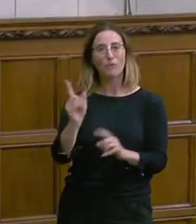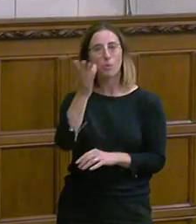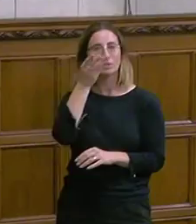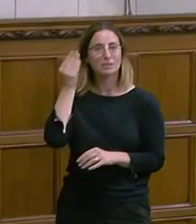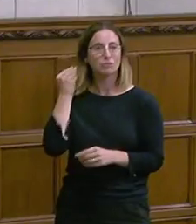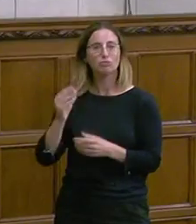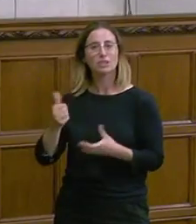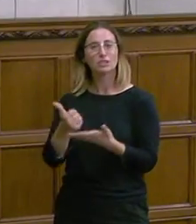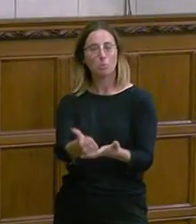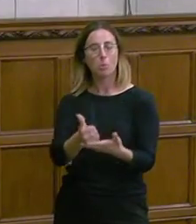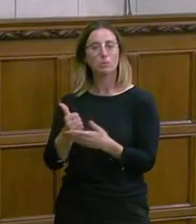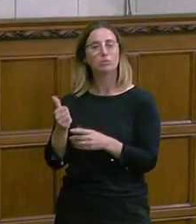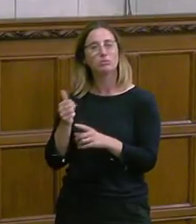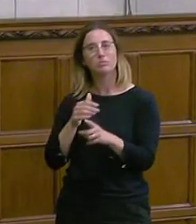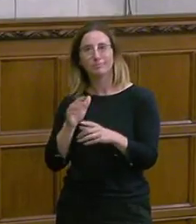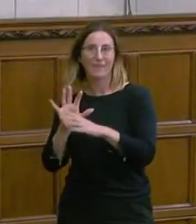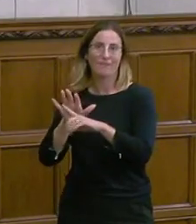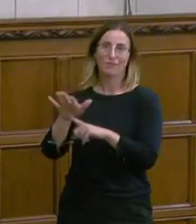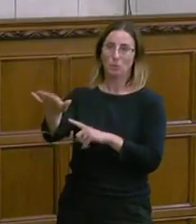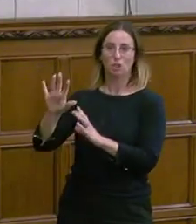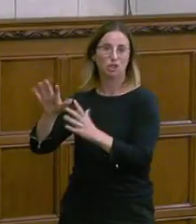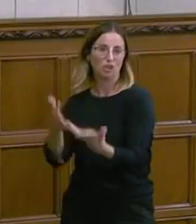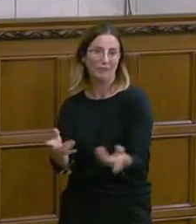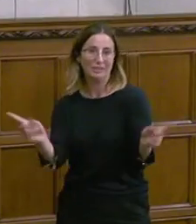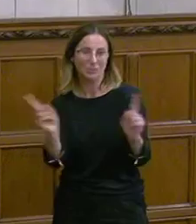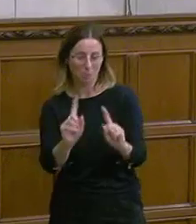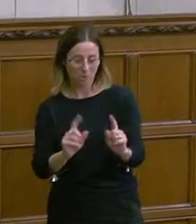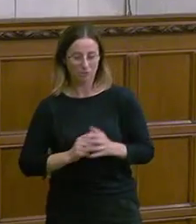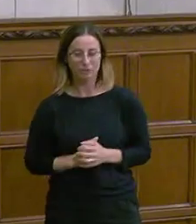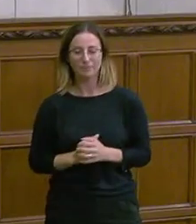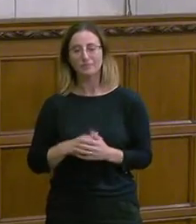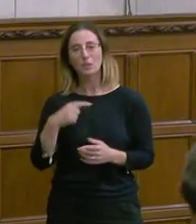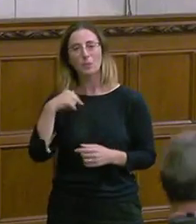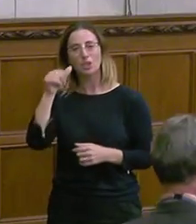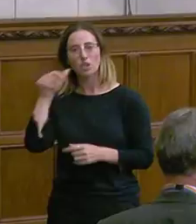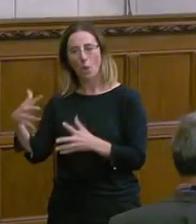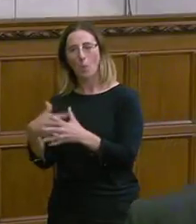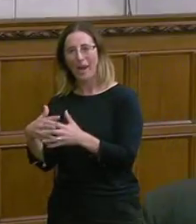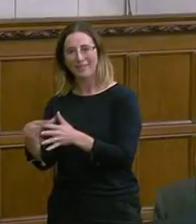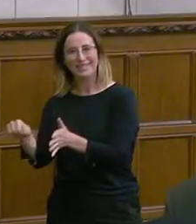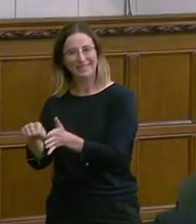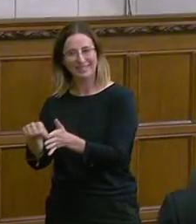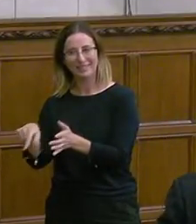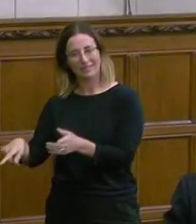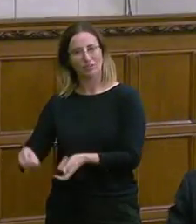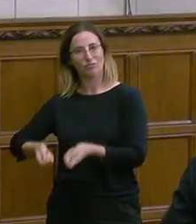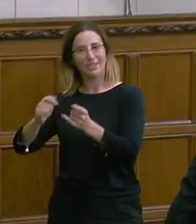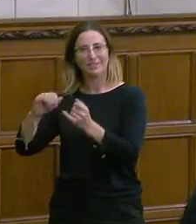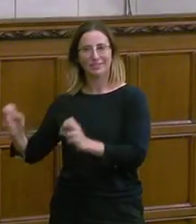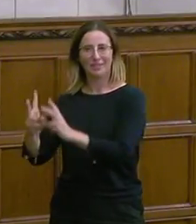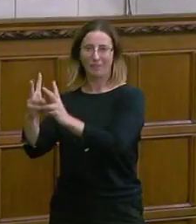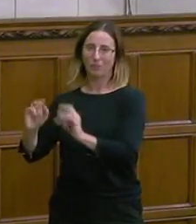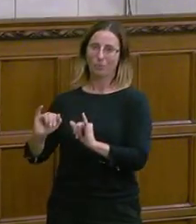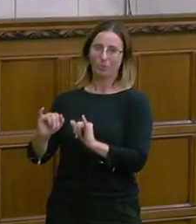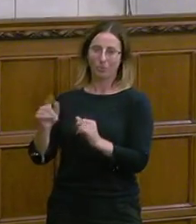friend, the member for Waveney, has raised particular concerns about provisions in Suffolk. We've provided an additional 140 million in high needs